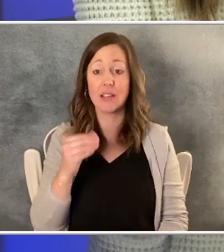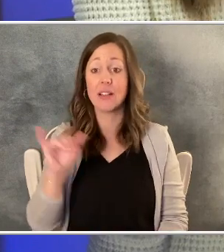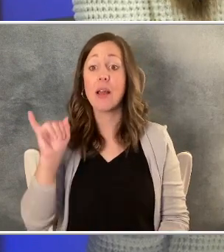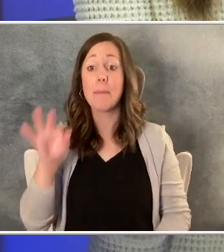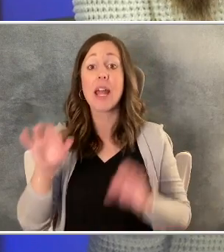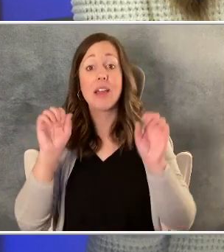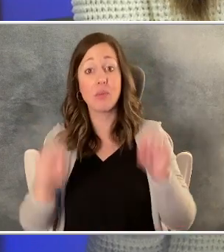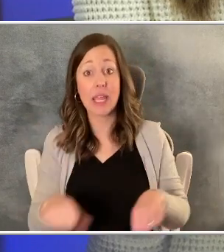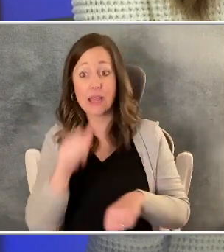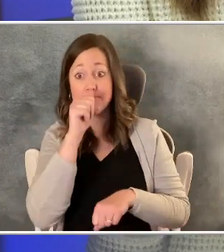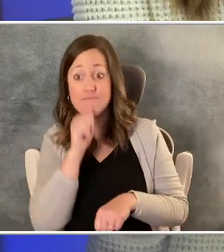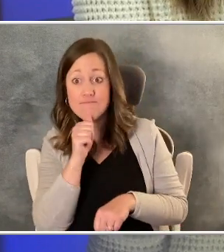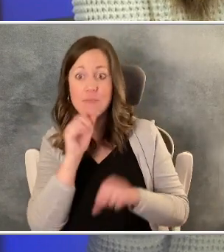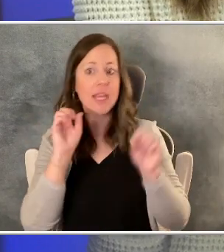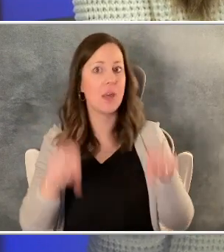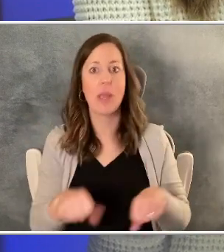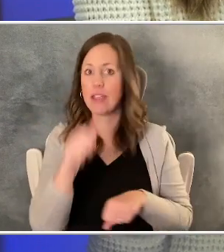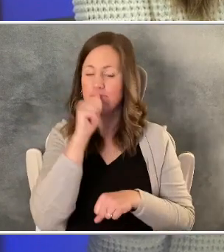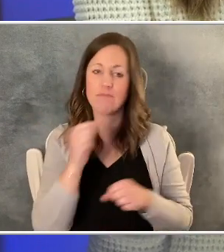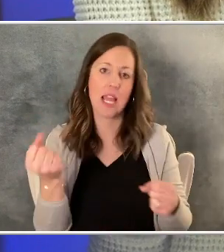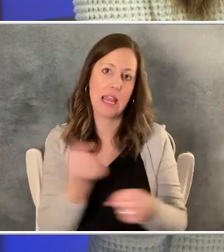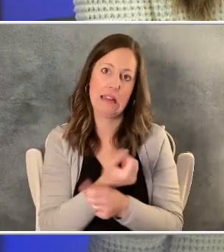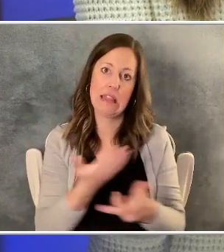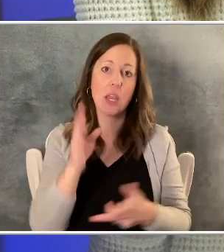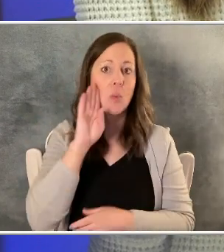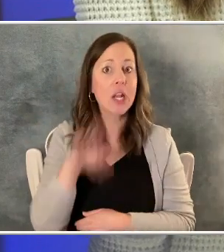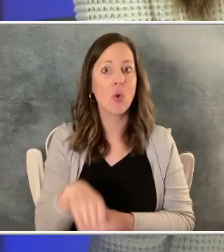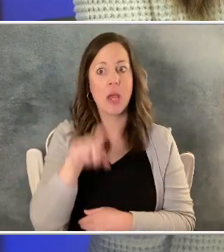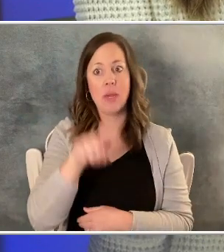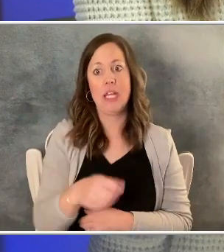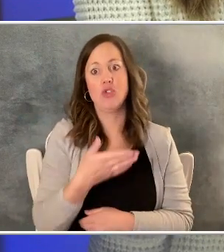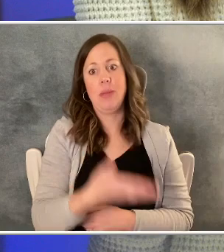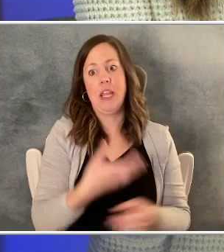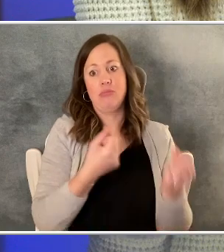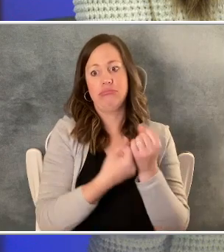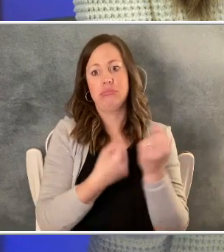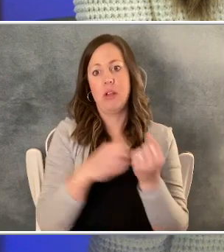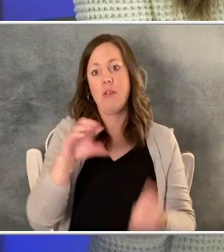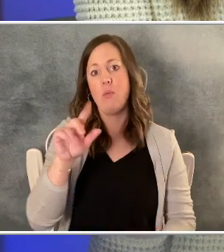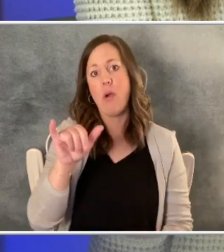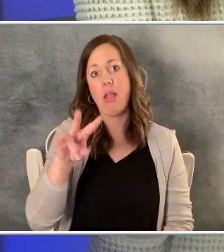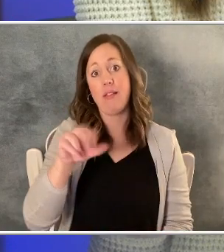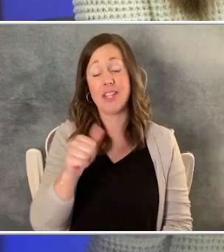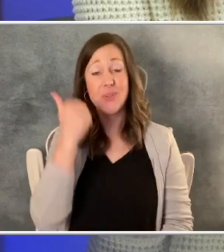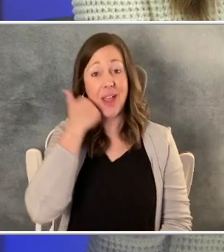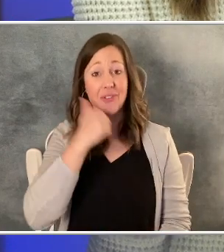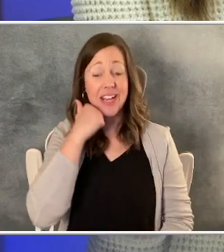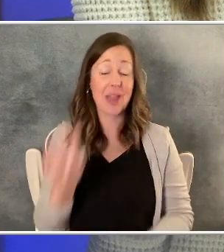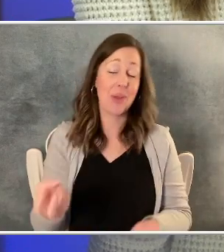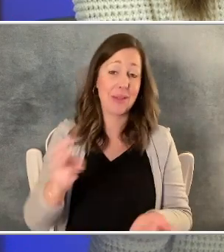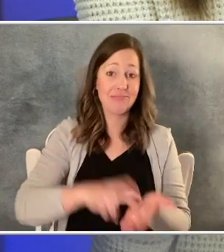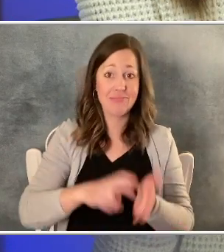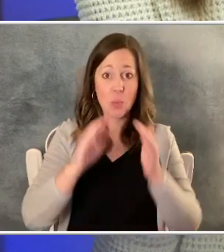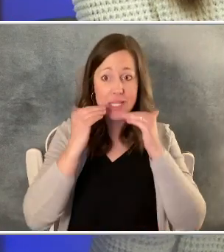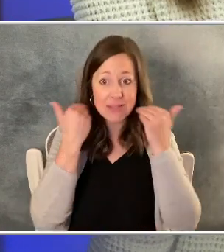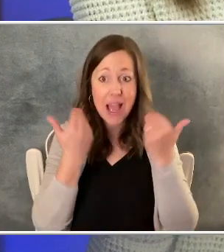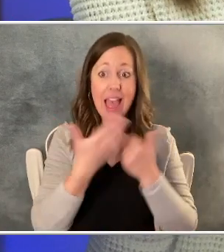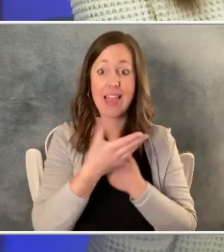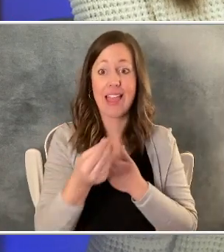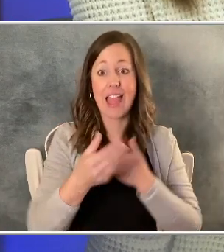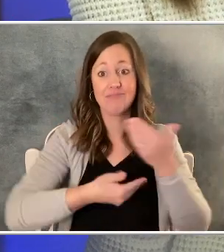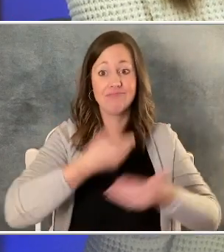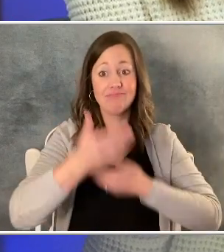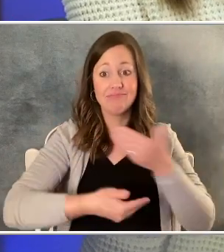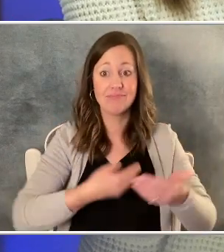through anything. Yes. And we know that we have to be there for Olivia. And so every day we get up and we put on a smile and we go and we play dolls, and